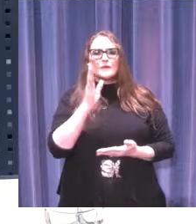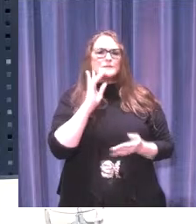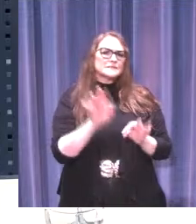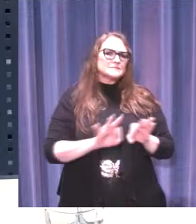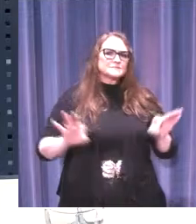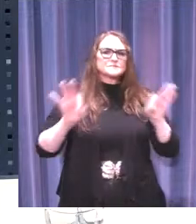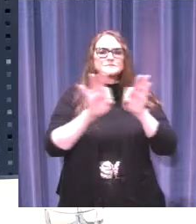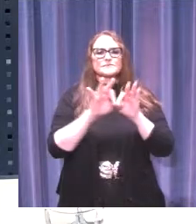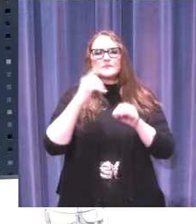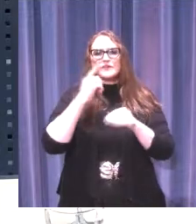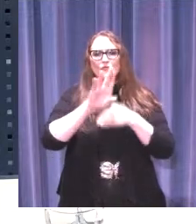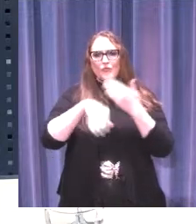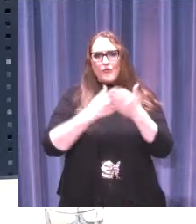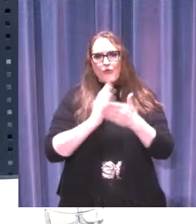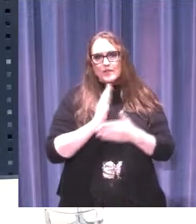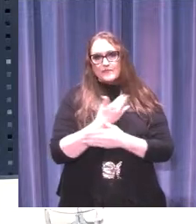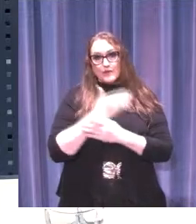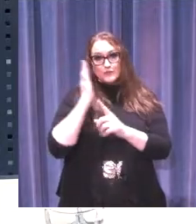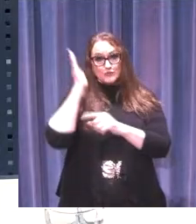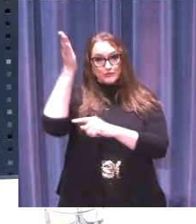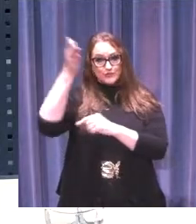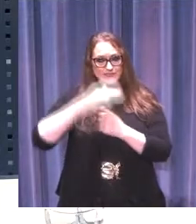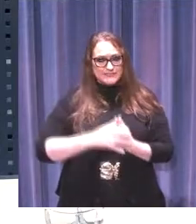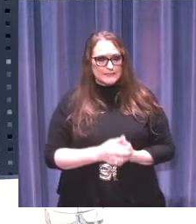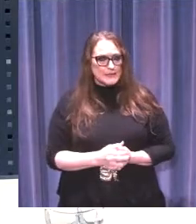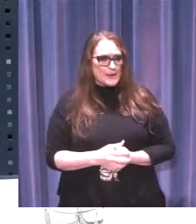critical to all of our futures.